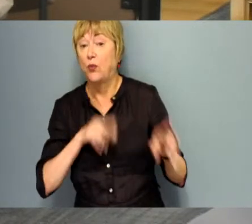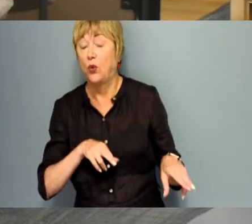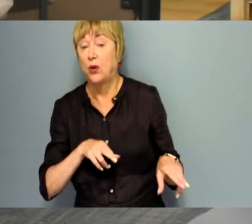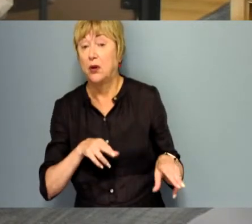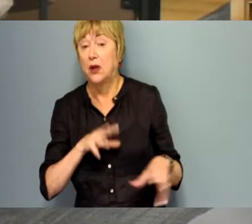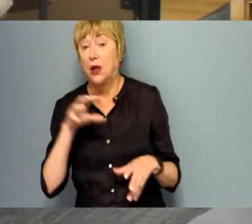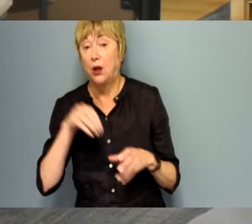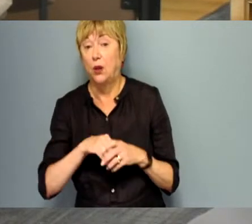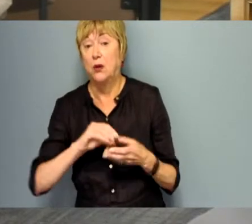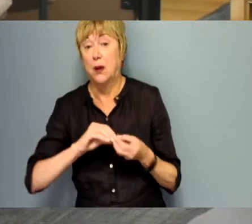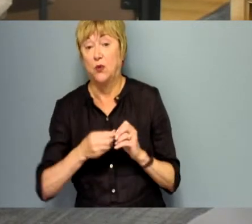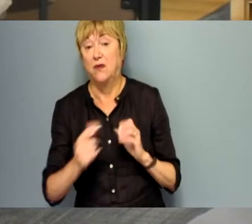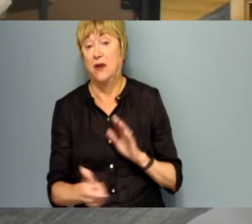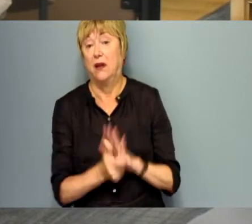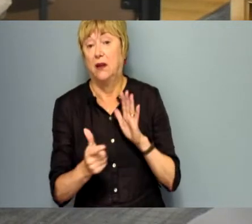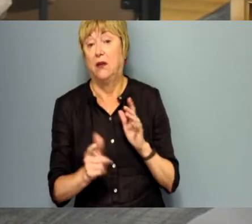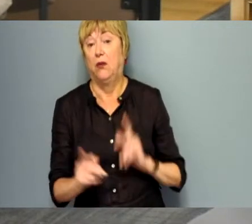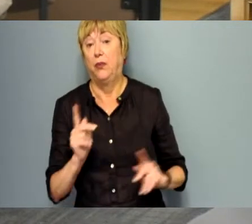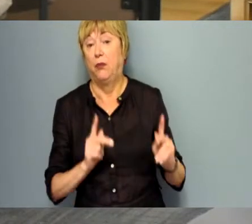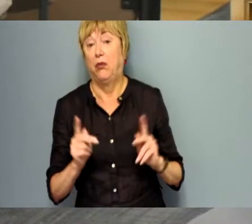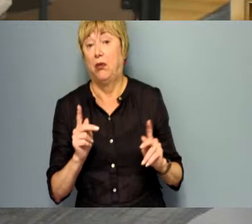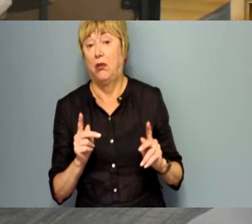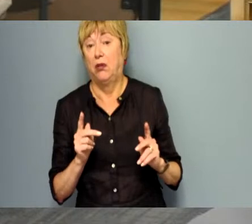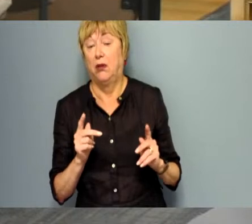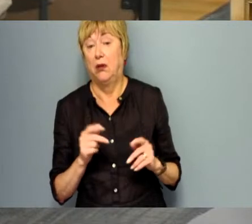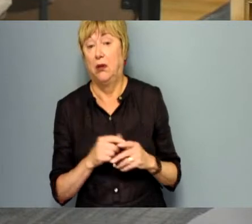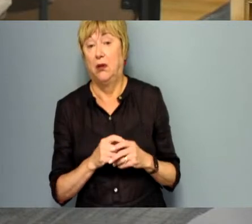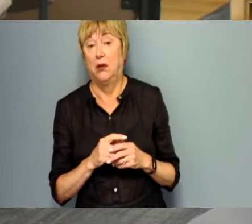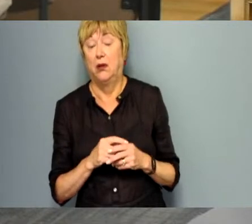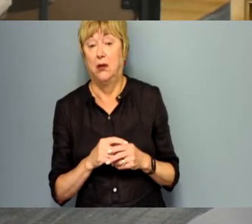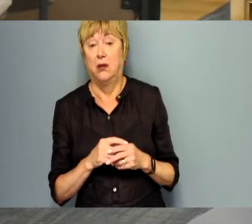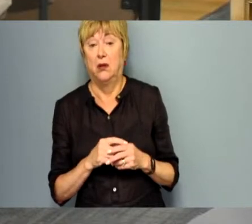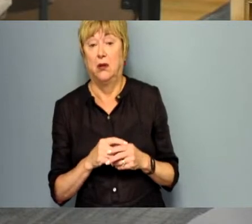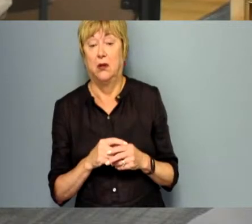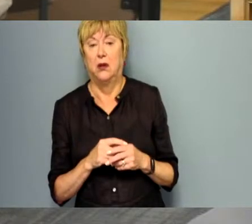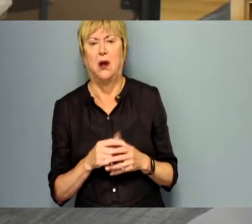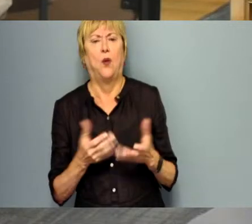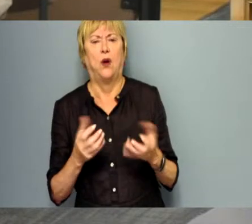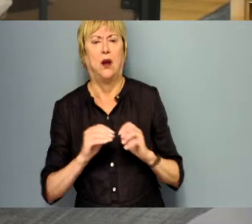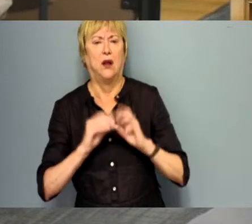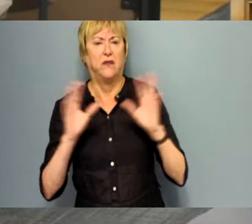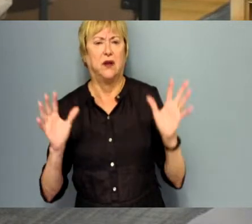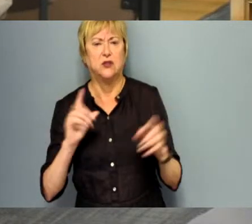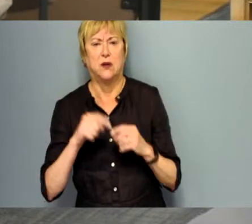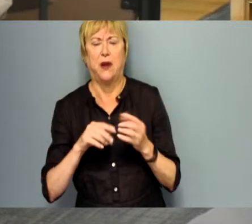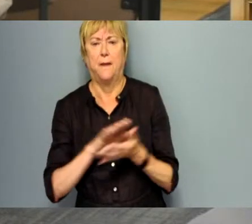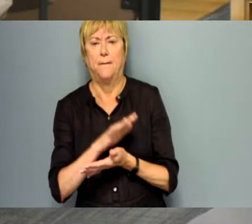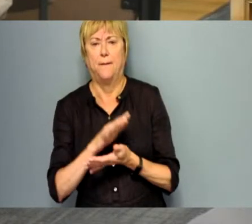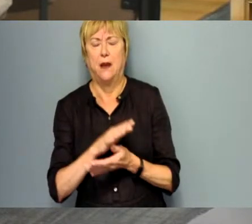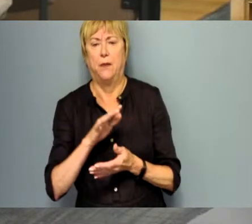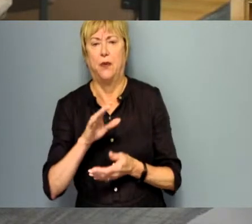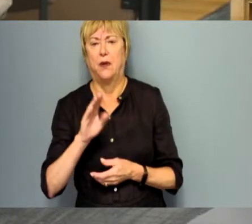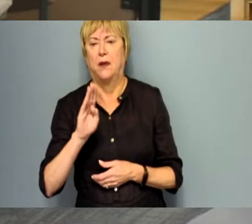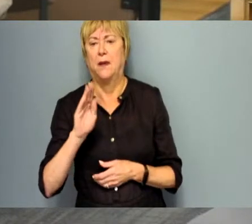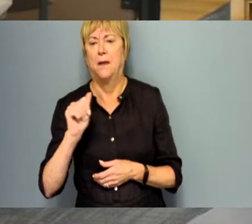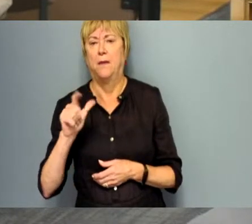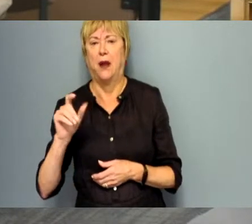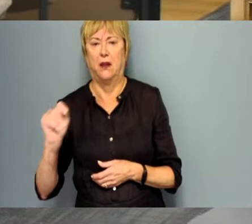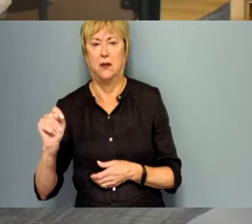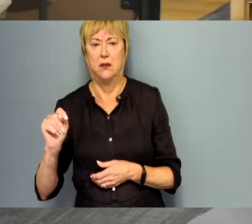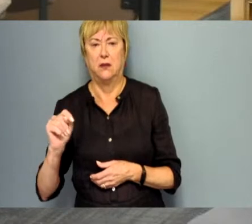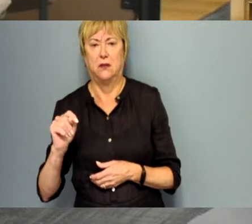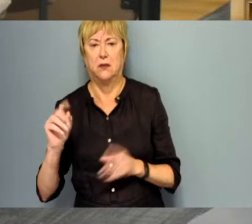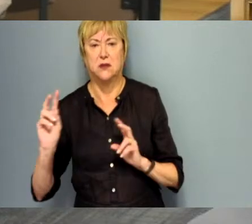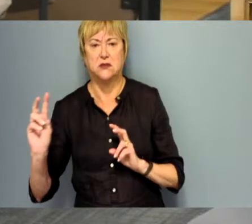illegals? Also, I'd like to clarify about the paper ballots